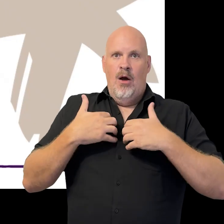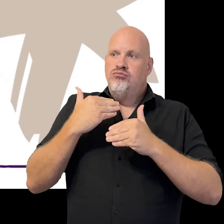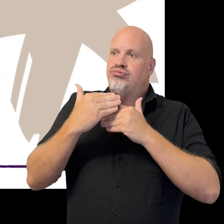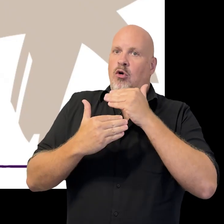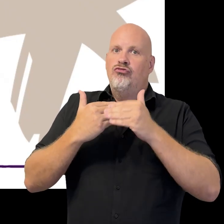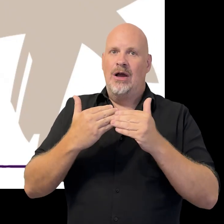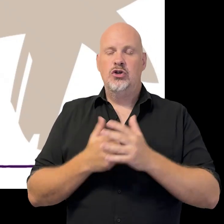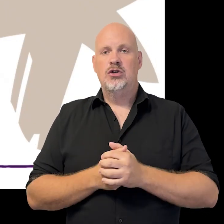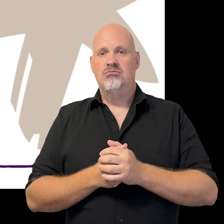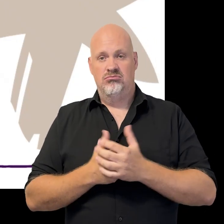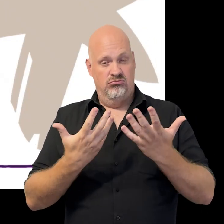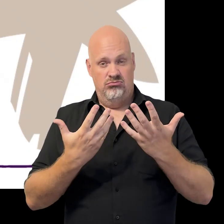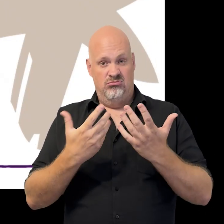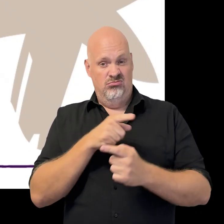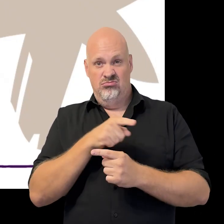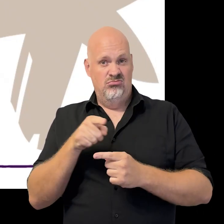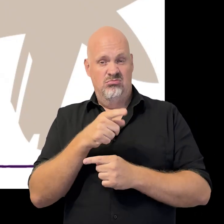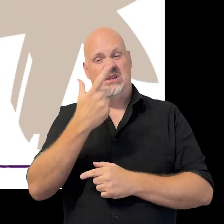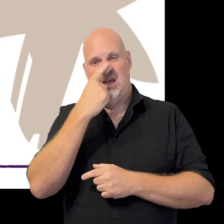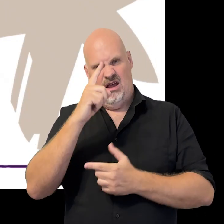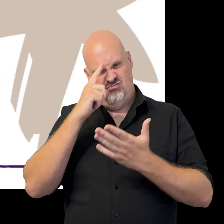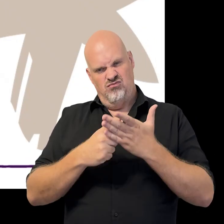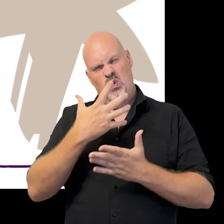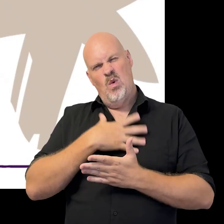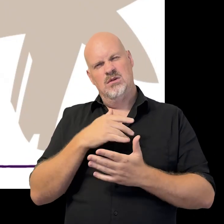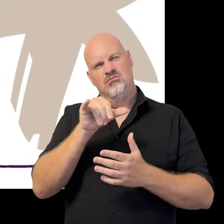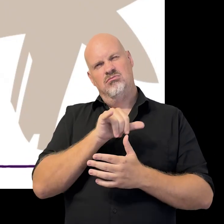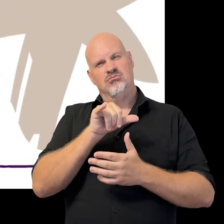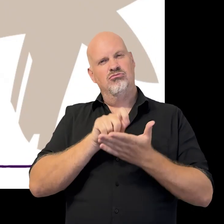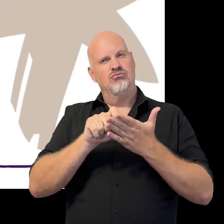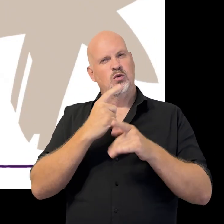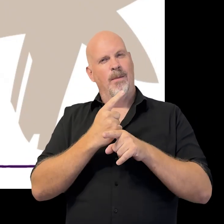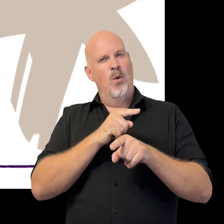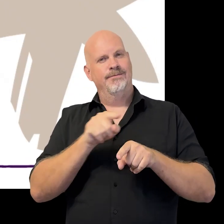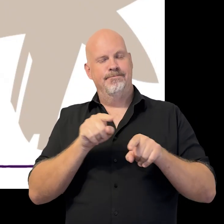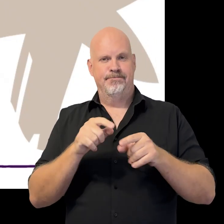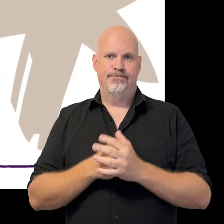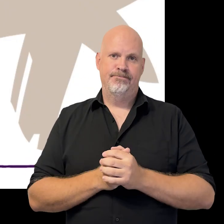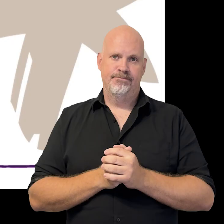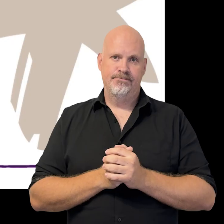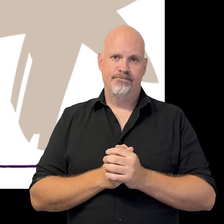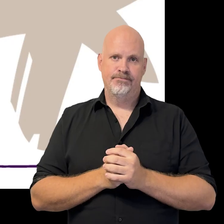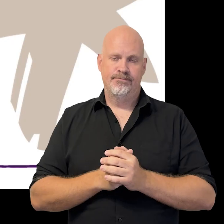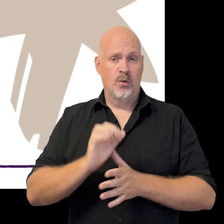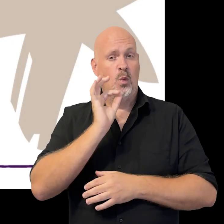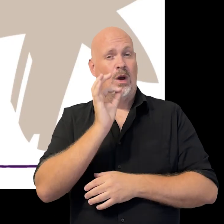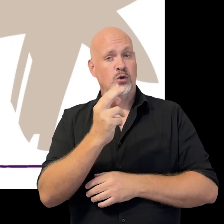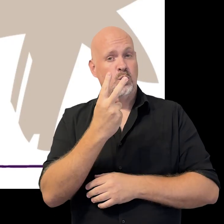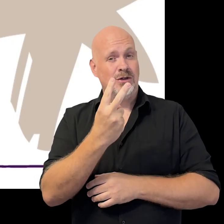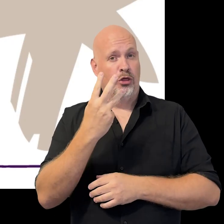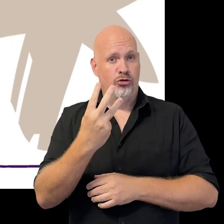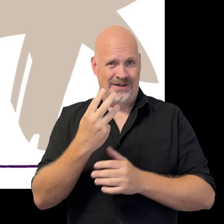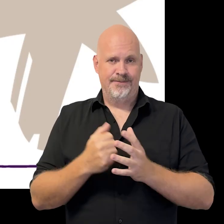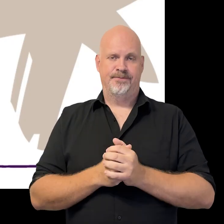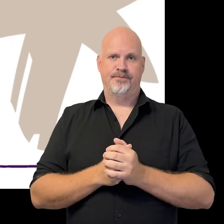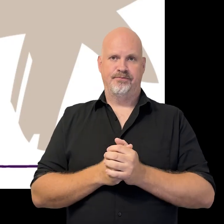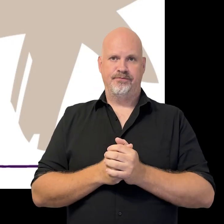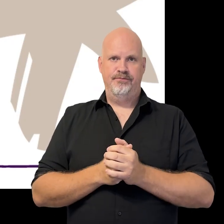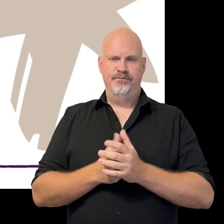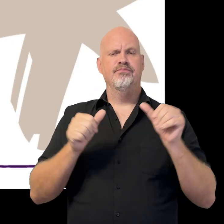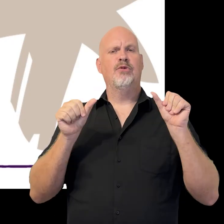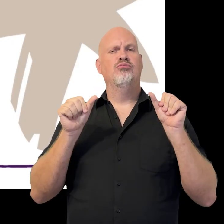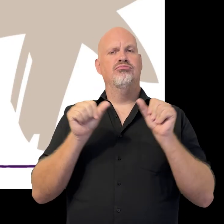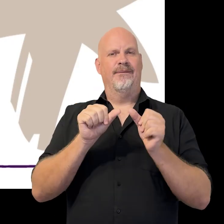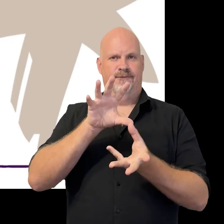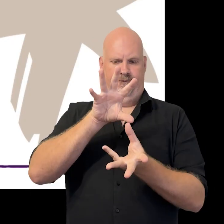then is a report that's effective and evidence-based. So some important things to remember then, make sure